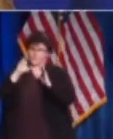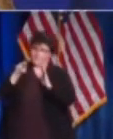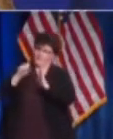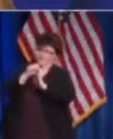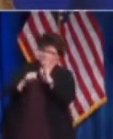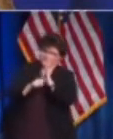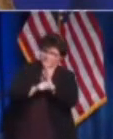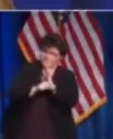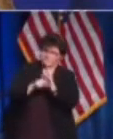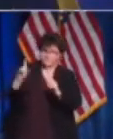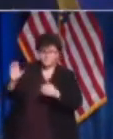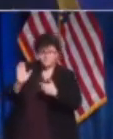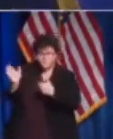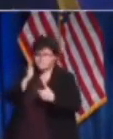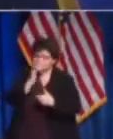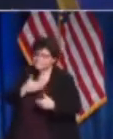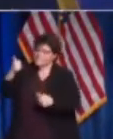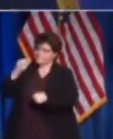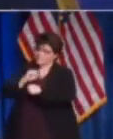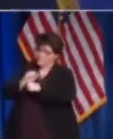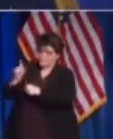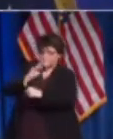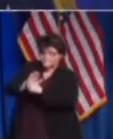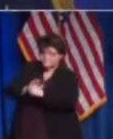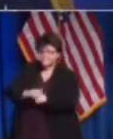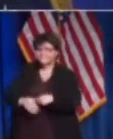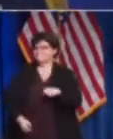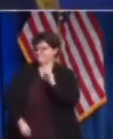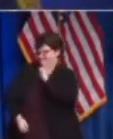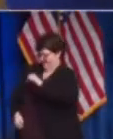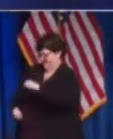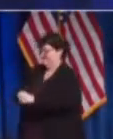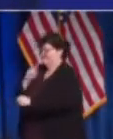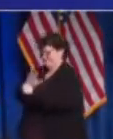help you God? I do. Congratulations.